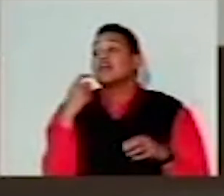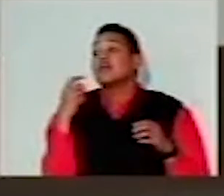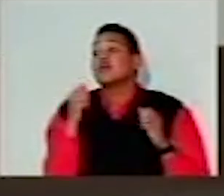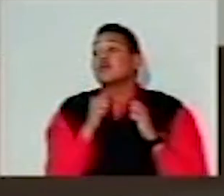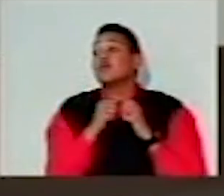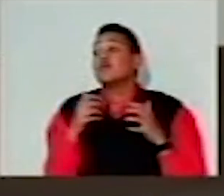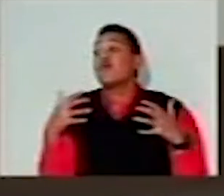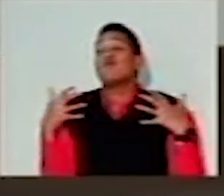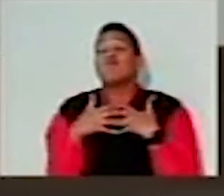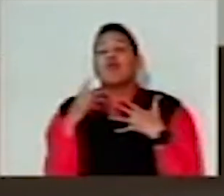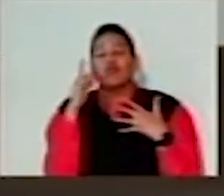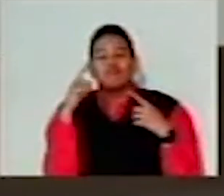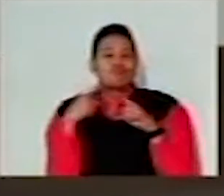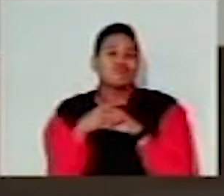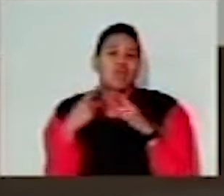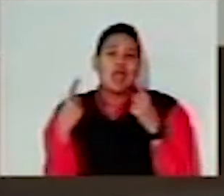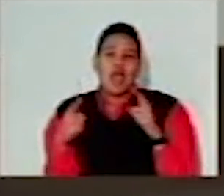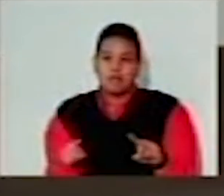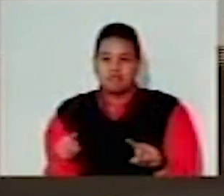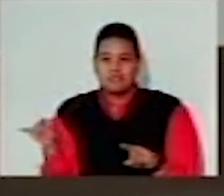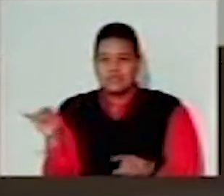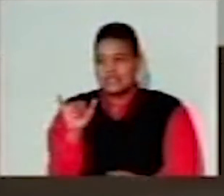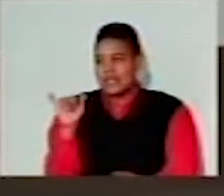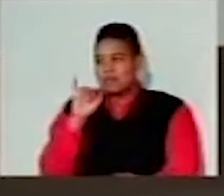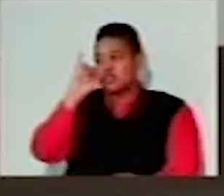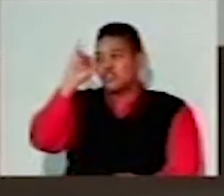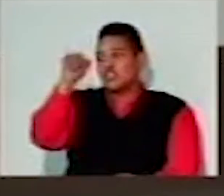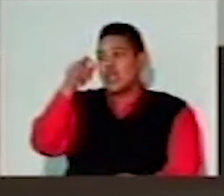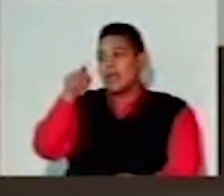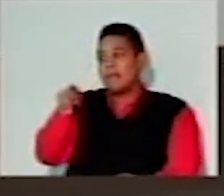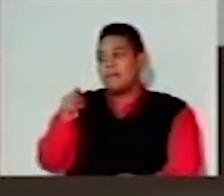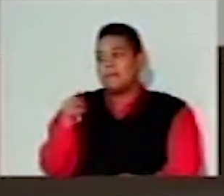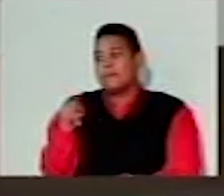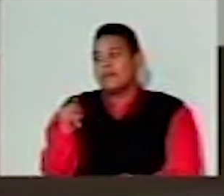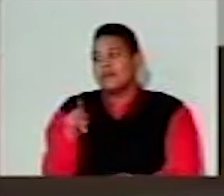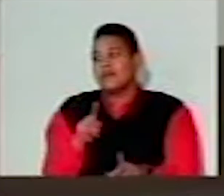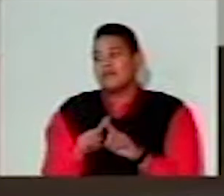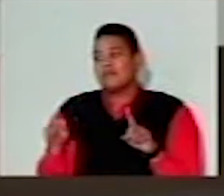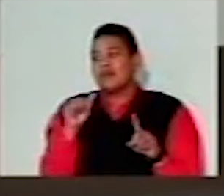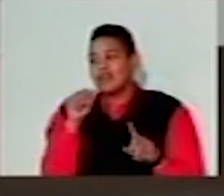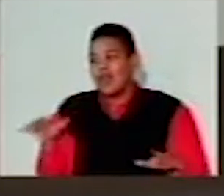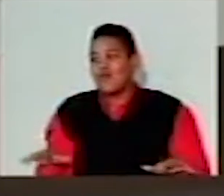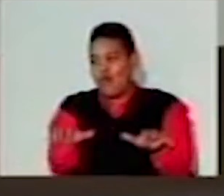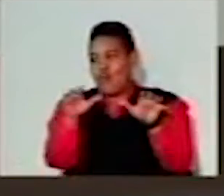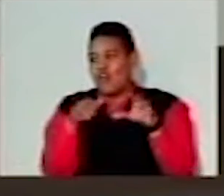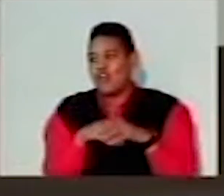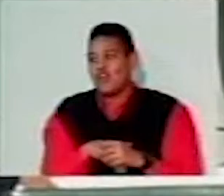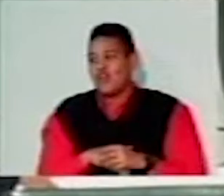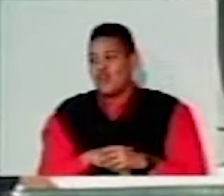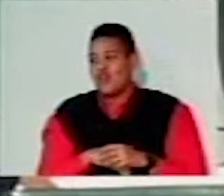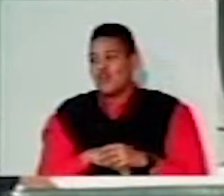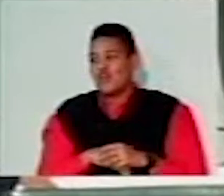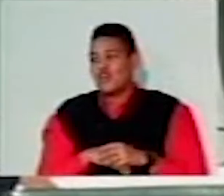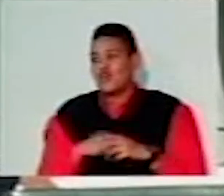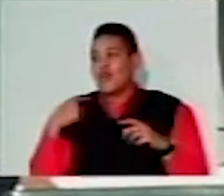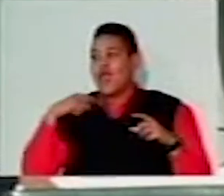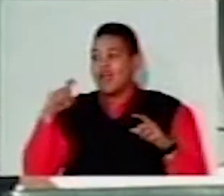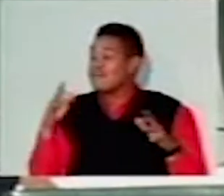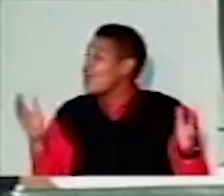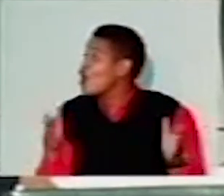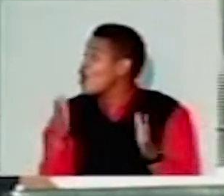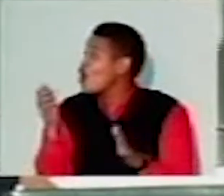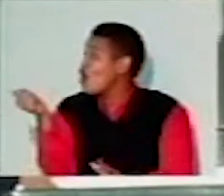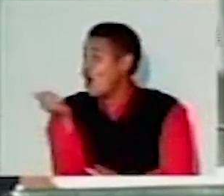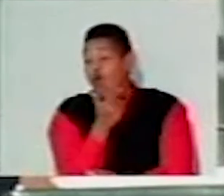fear of contradiction, like the term JP, but not doing the work. We have to encourage that all of them